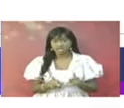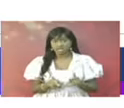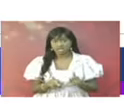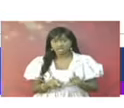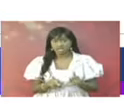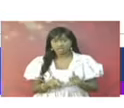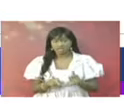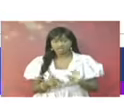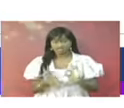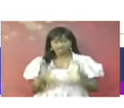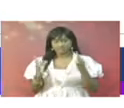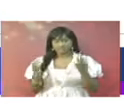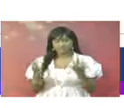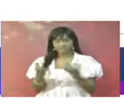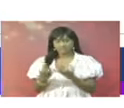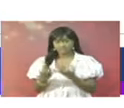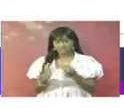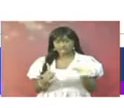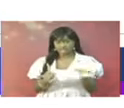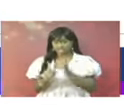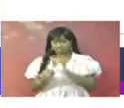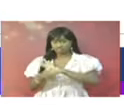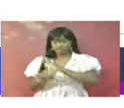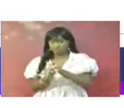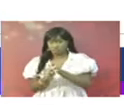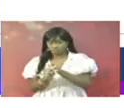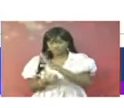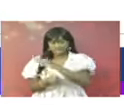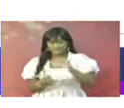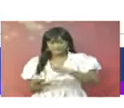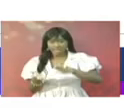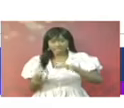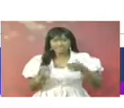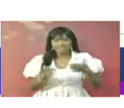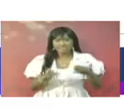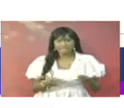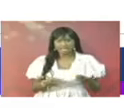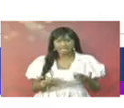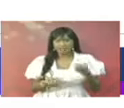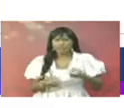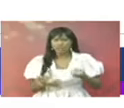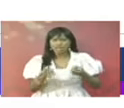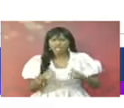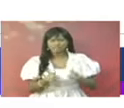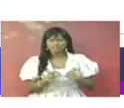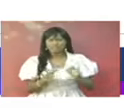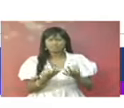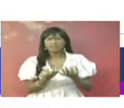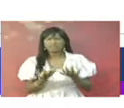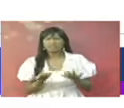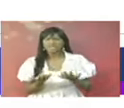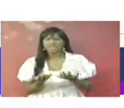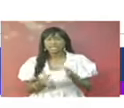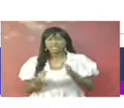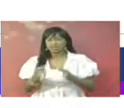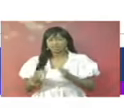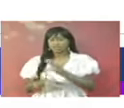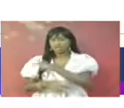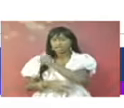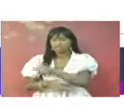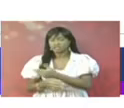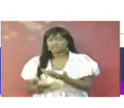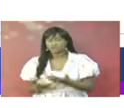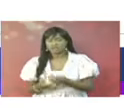from COVID-19, having contracted it on a medical facility, let's say a ward or so. And for